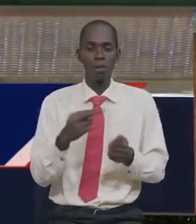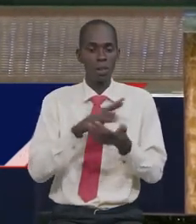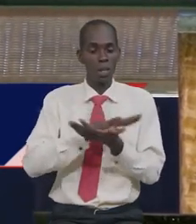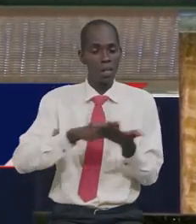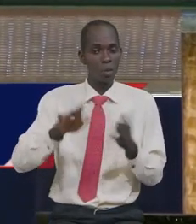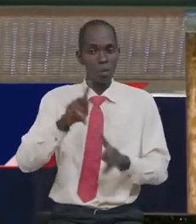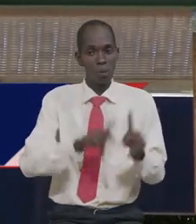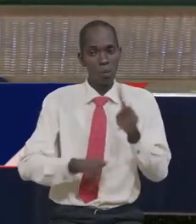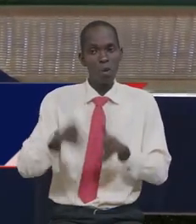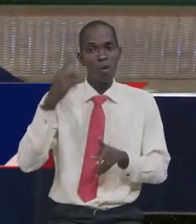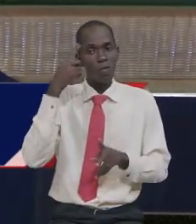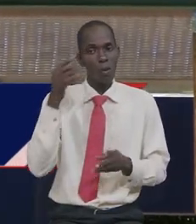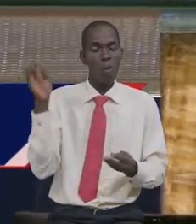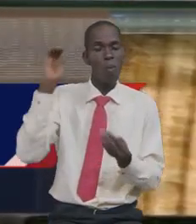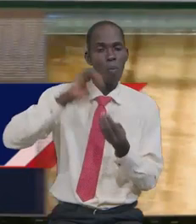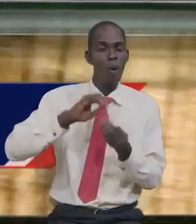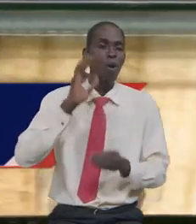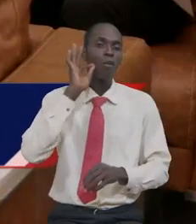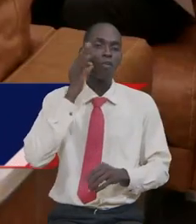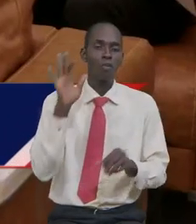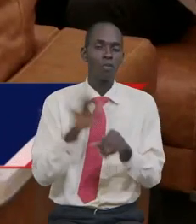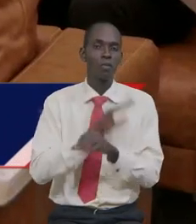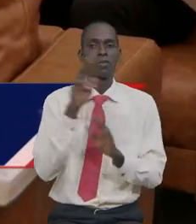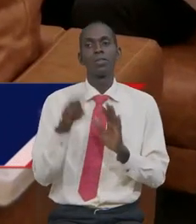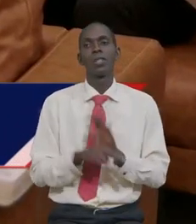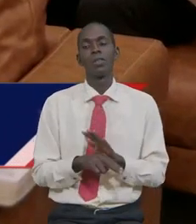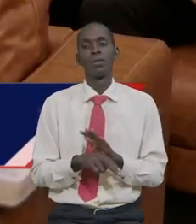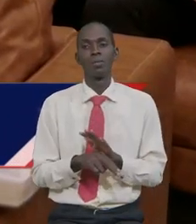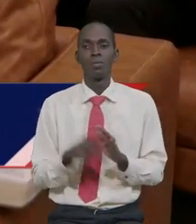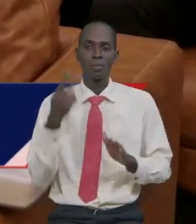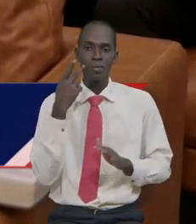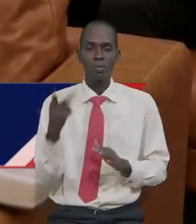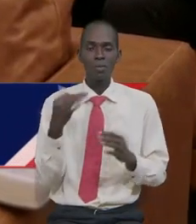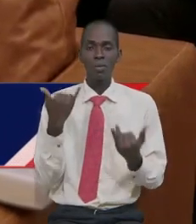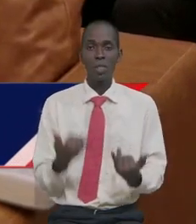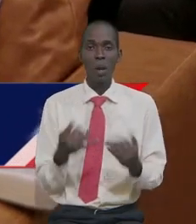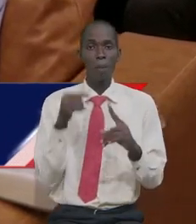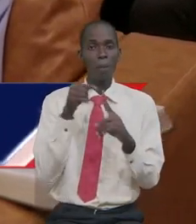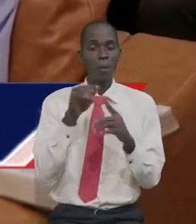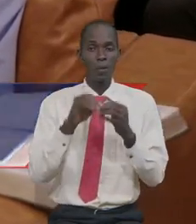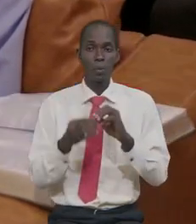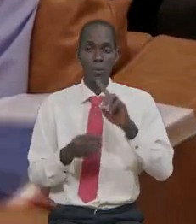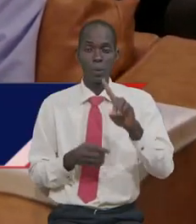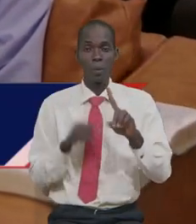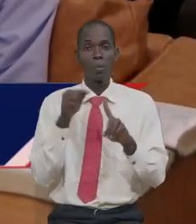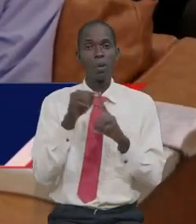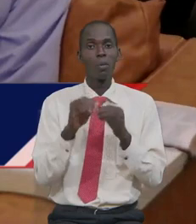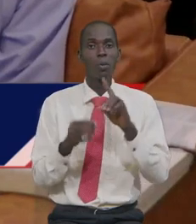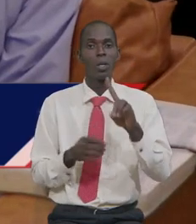further fruitfulness and further usefulness. We're looking at number one. Number one is